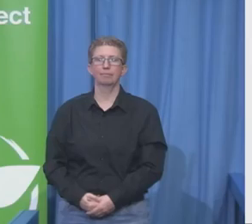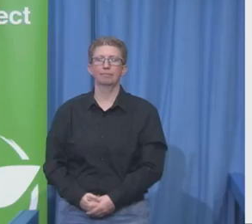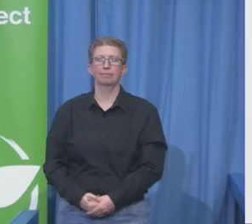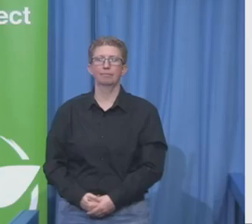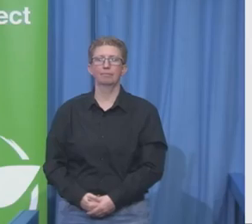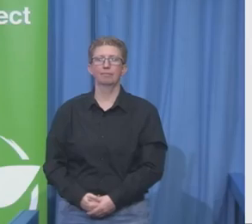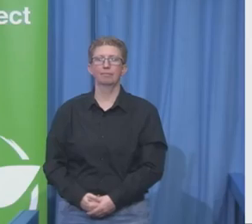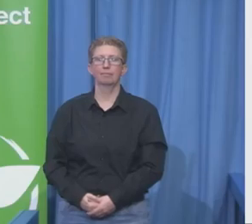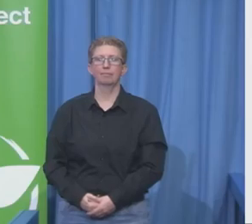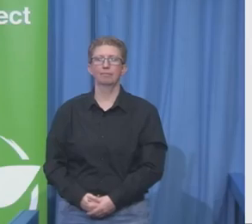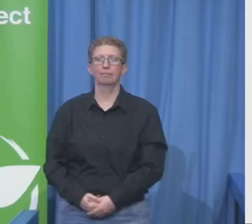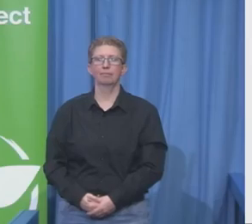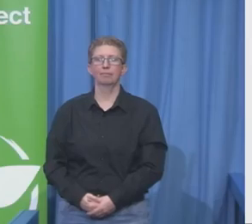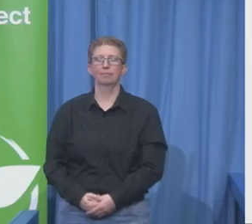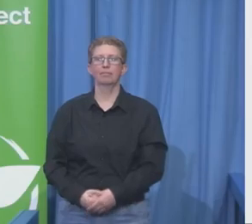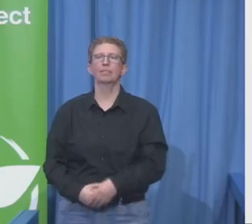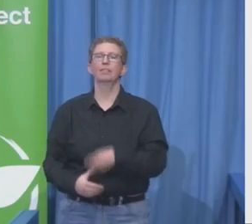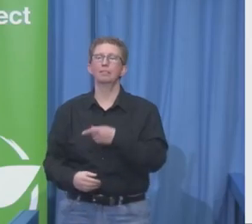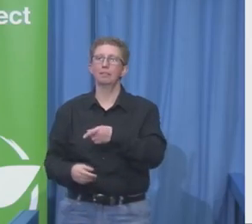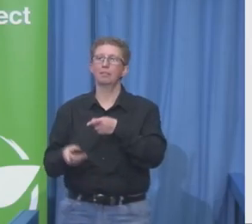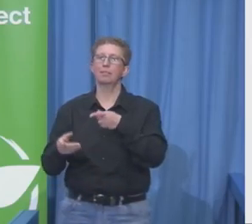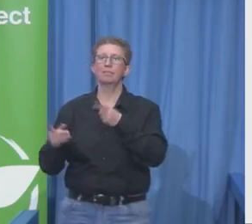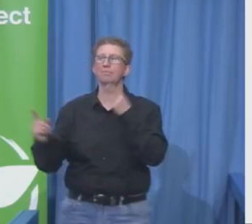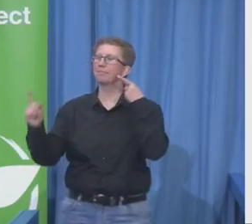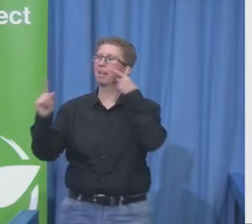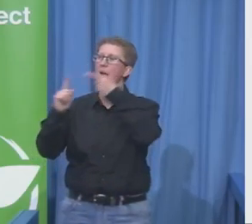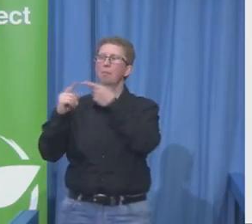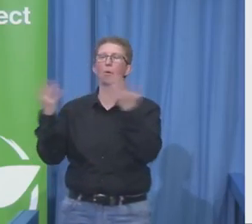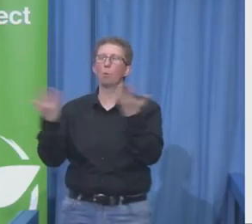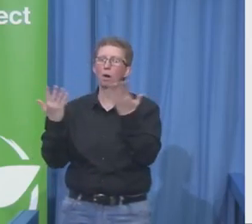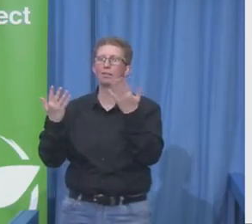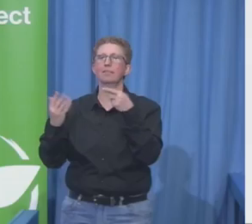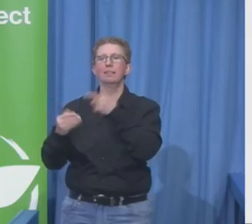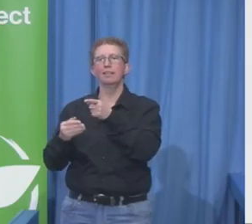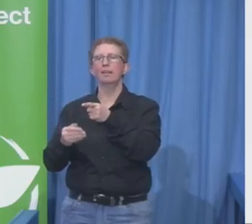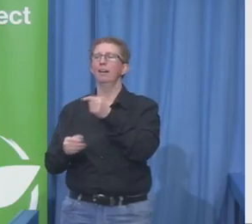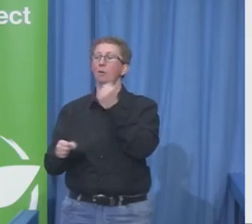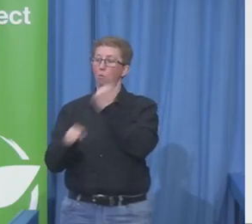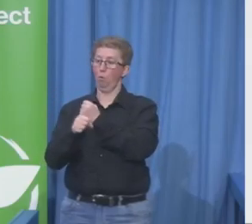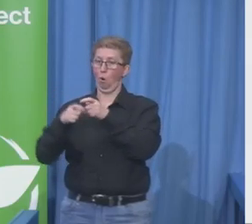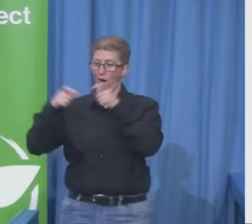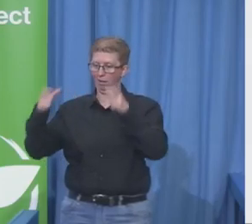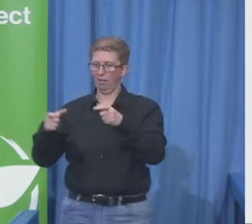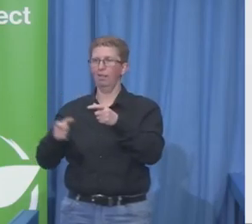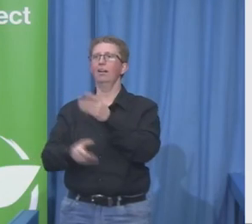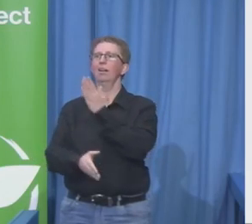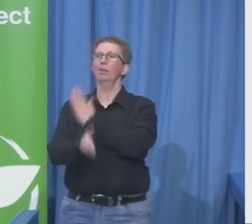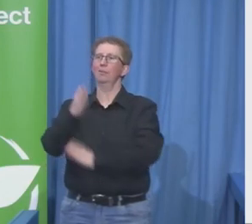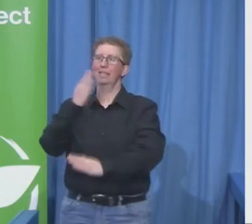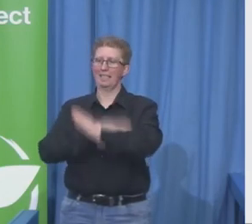2015, which recognizes corporate best practices in the area of workplace inclusion.